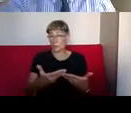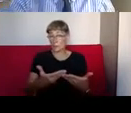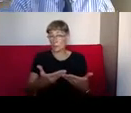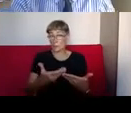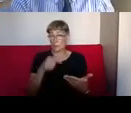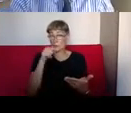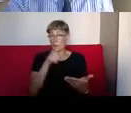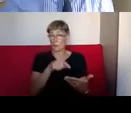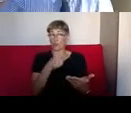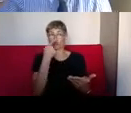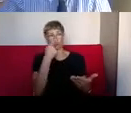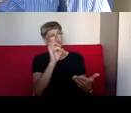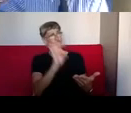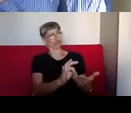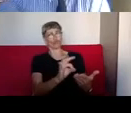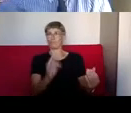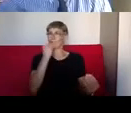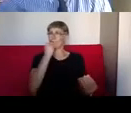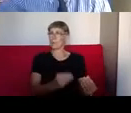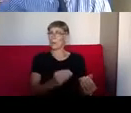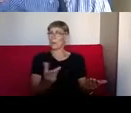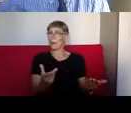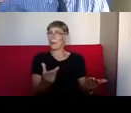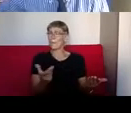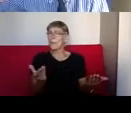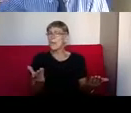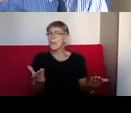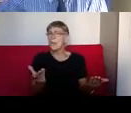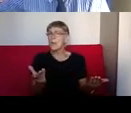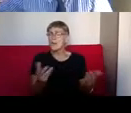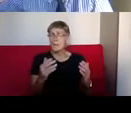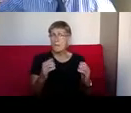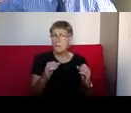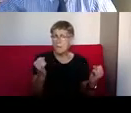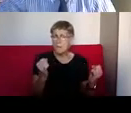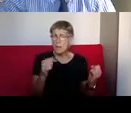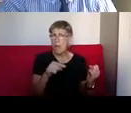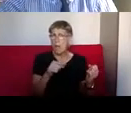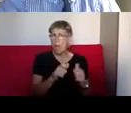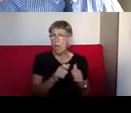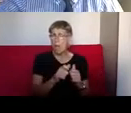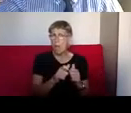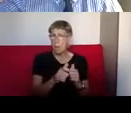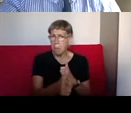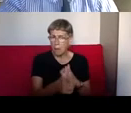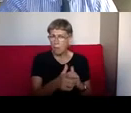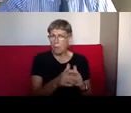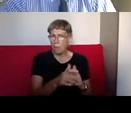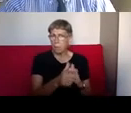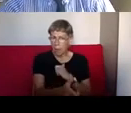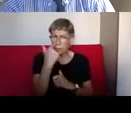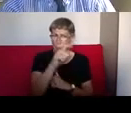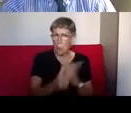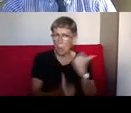it's normal for others, but not for persons that have several characteristics and they need